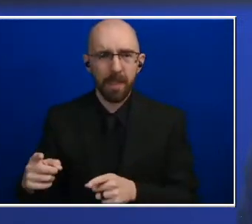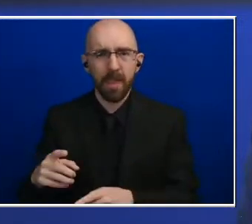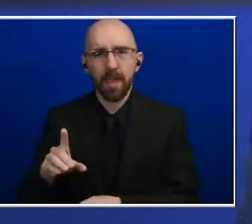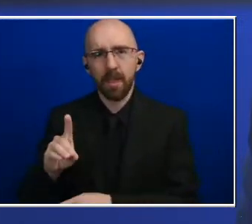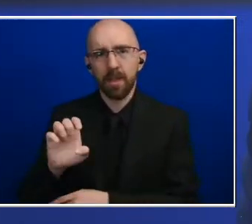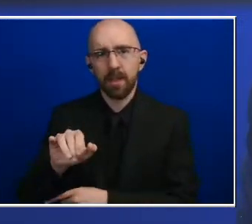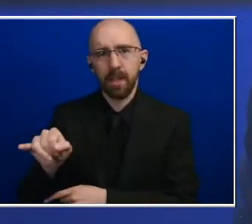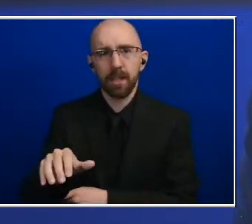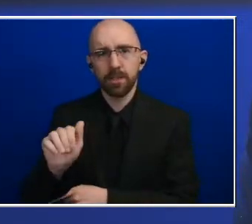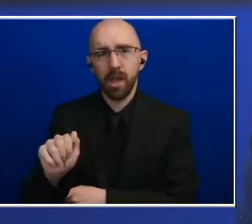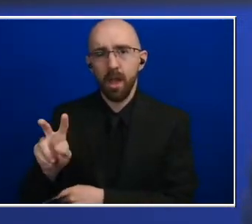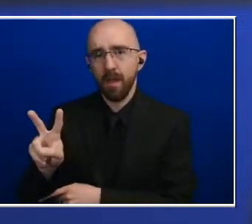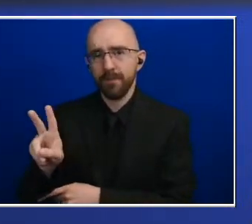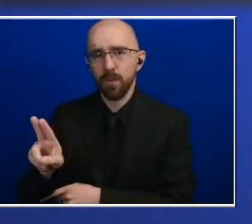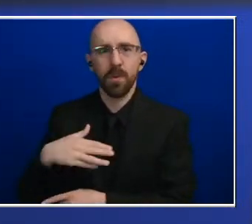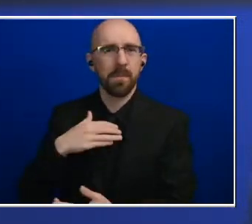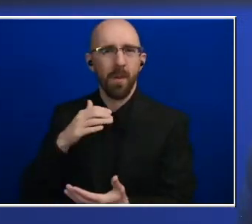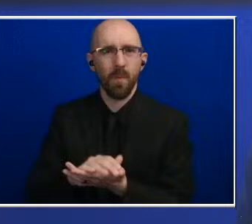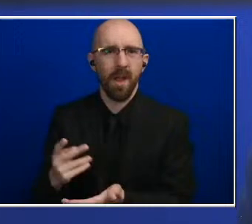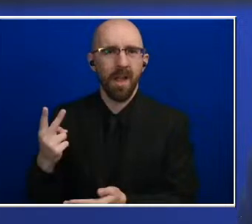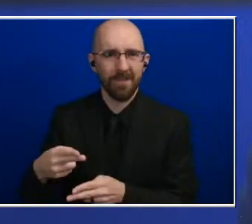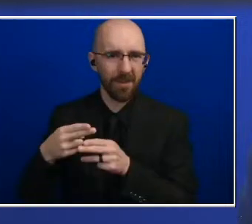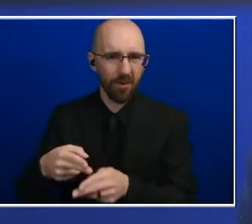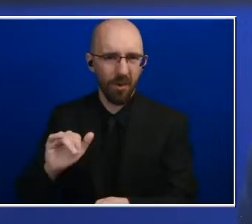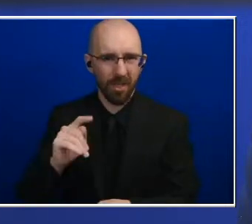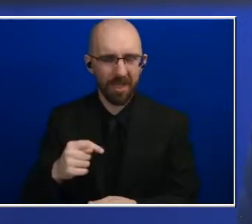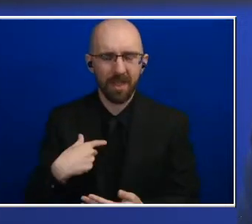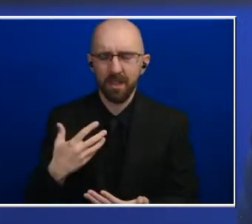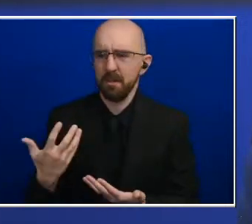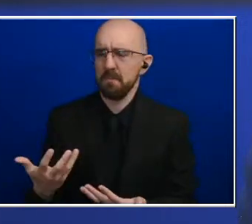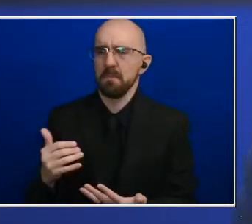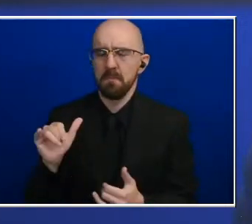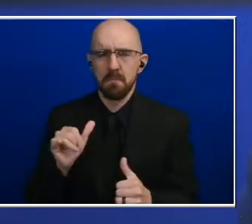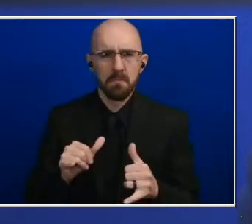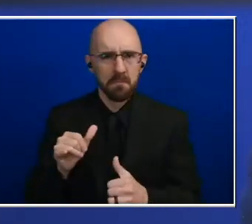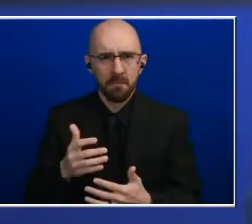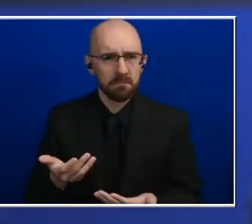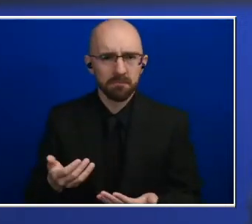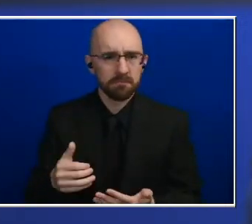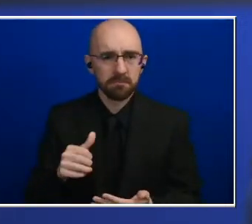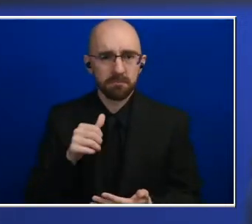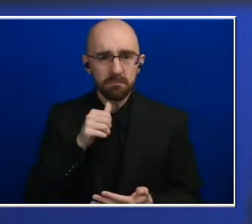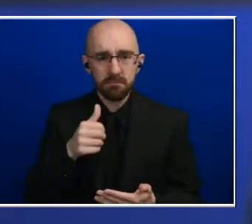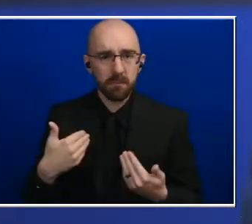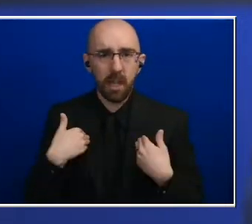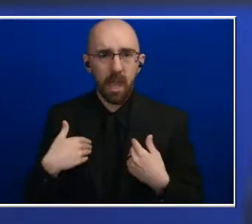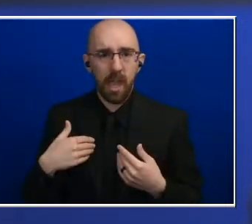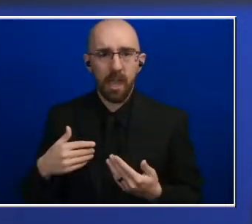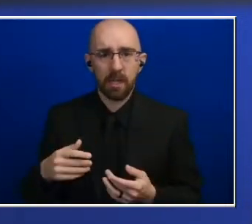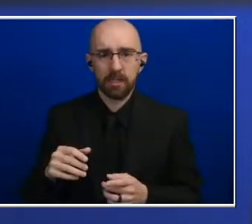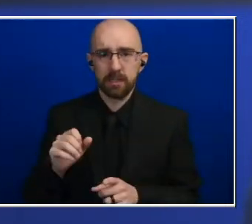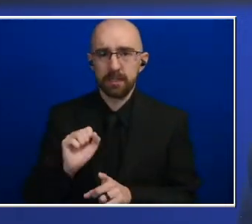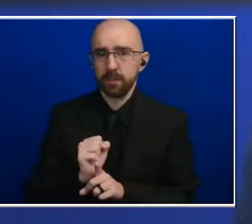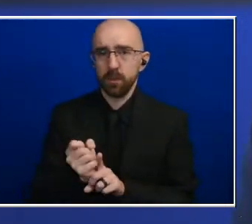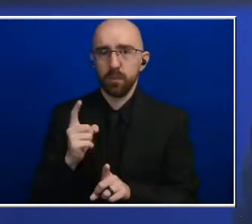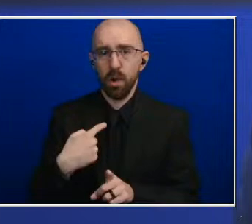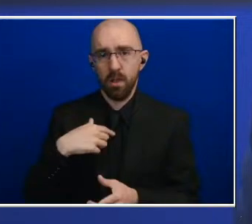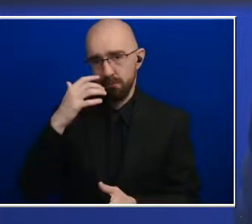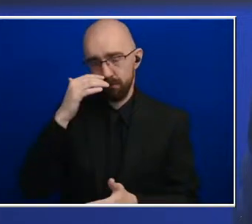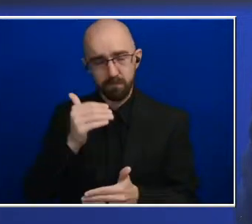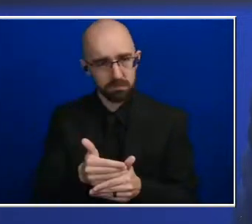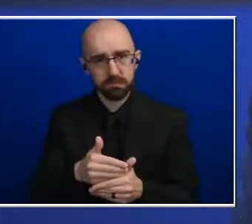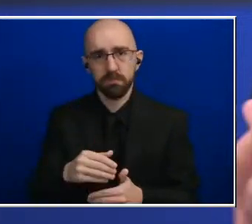my wife and I called it. And never had an situation where I was unconscious or unaware.